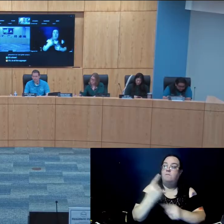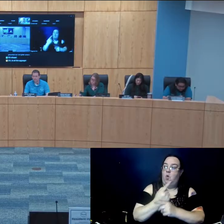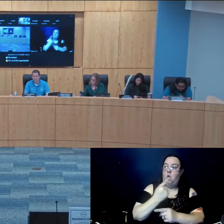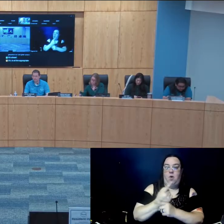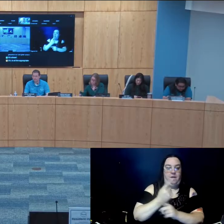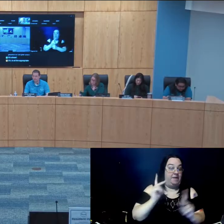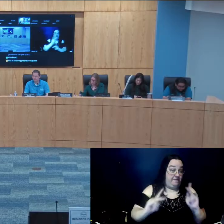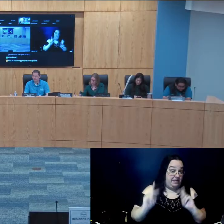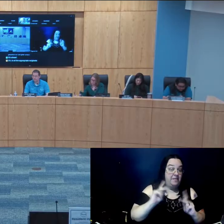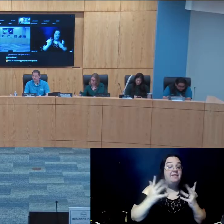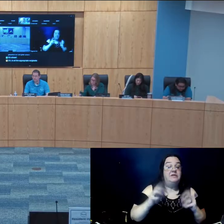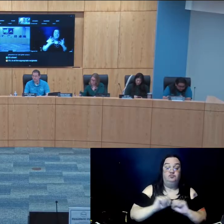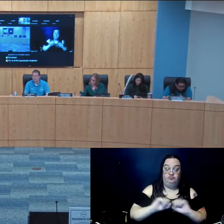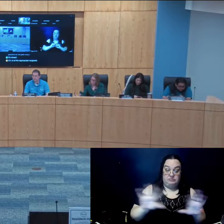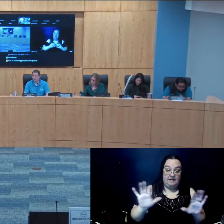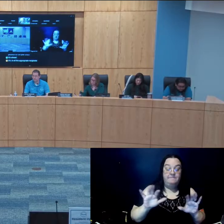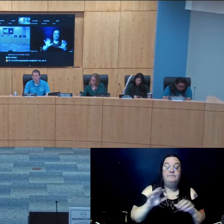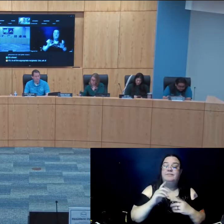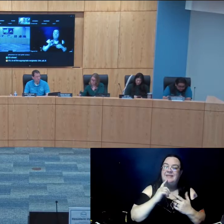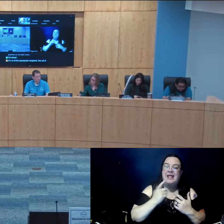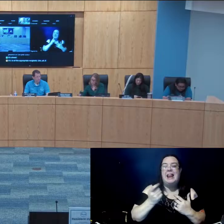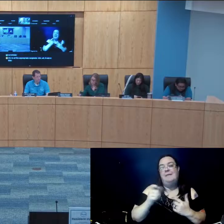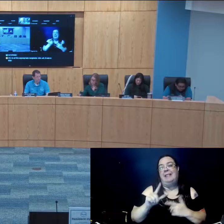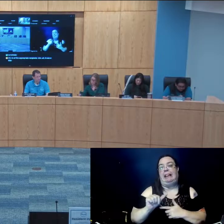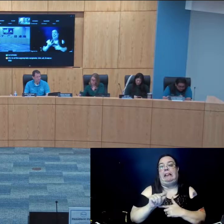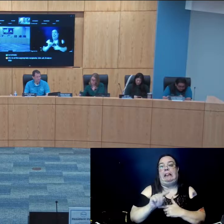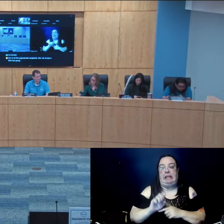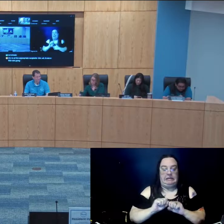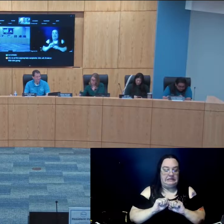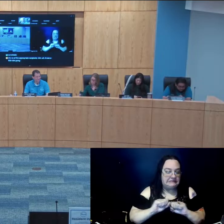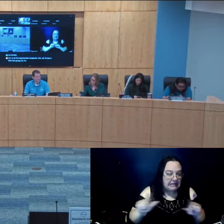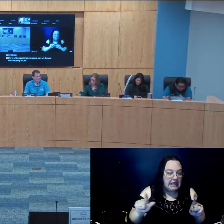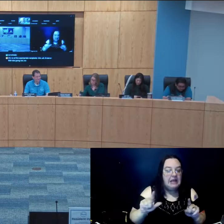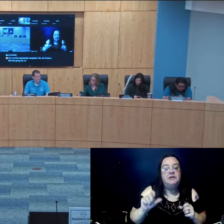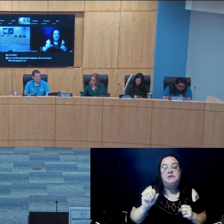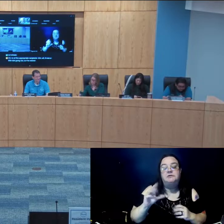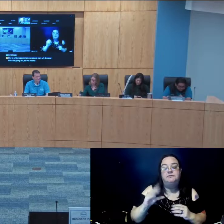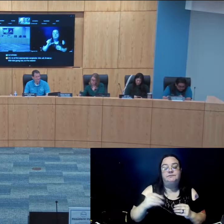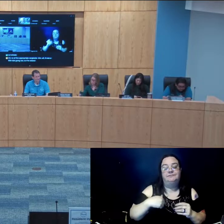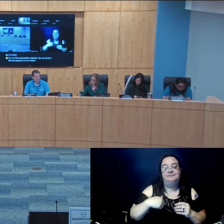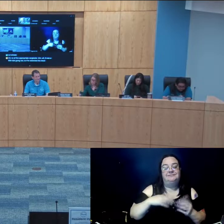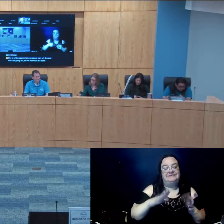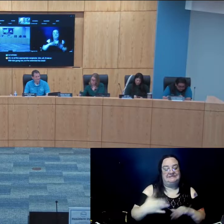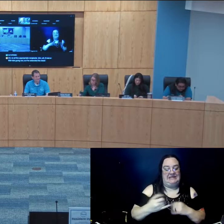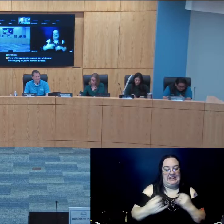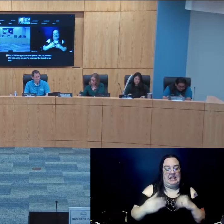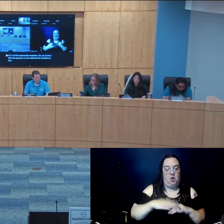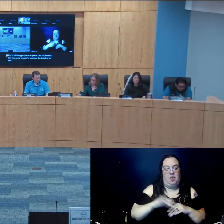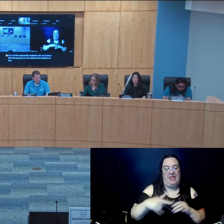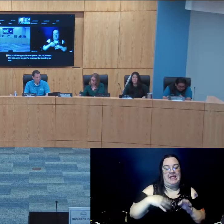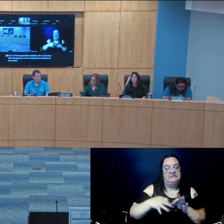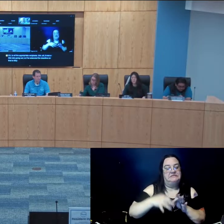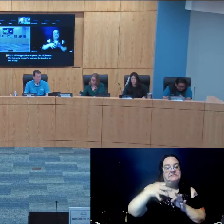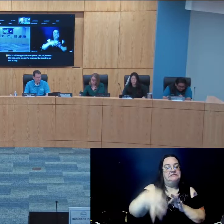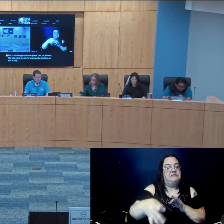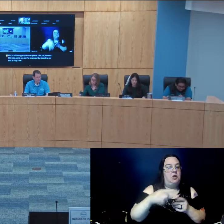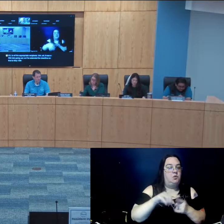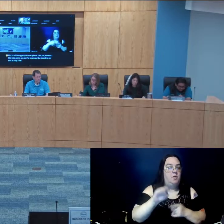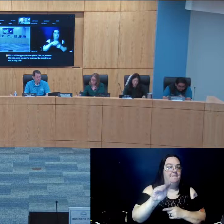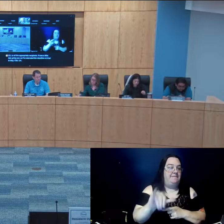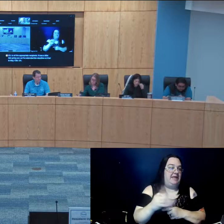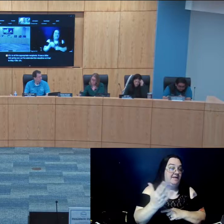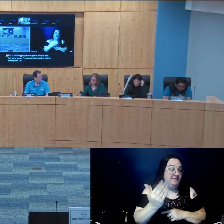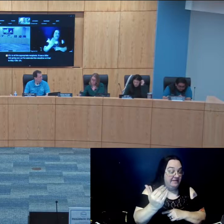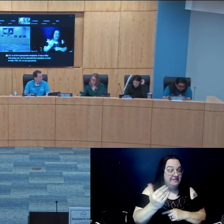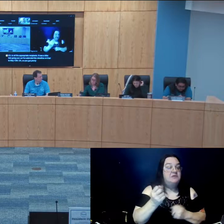recipients. It was a little late going out, so I've extended the deadline on that to May 15th. So you got